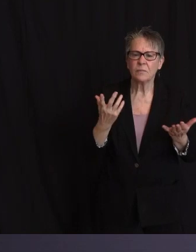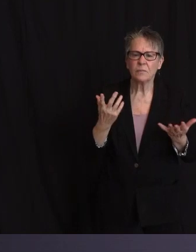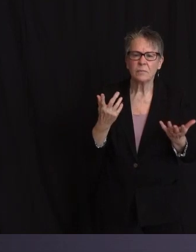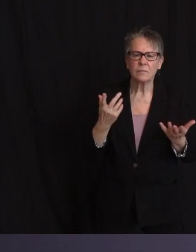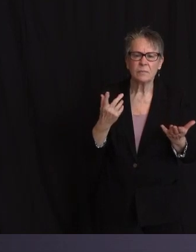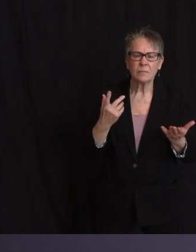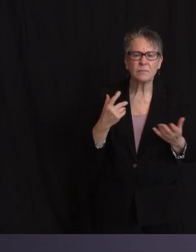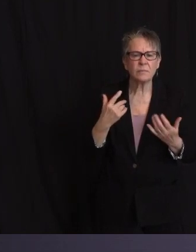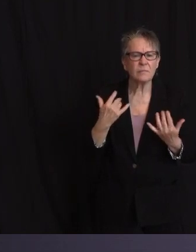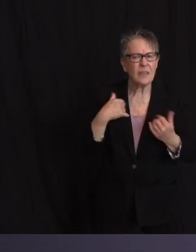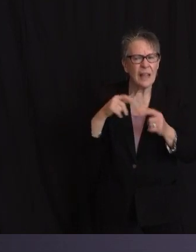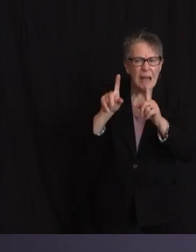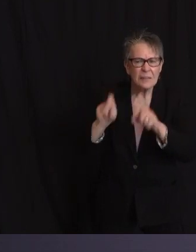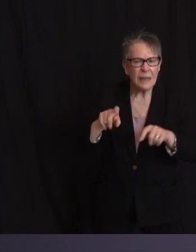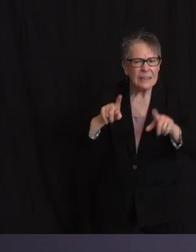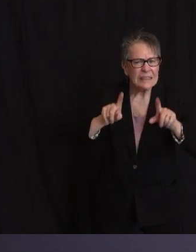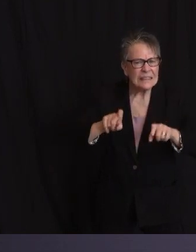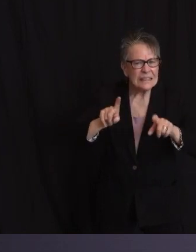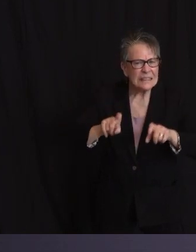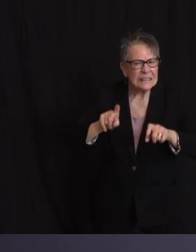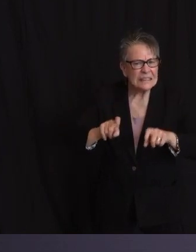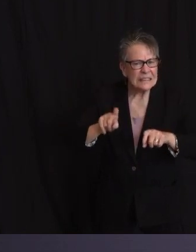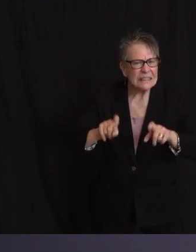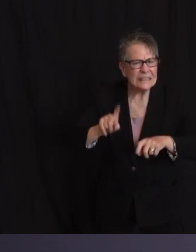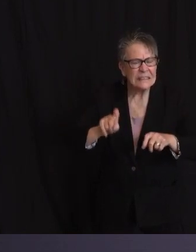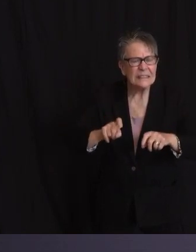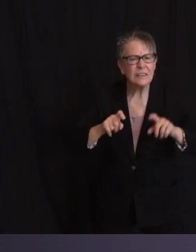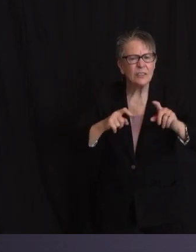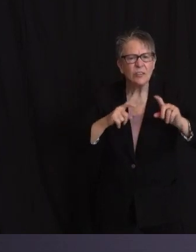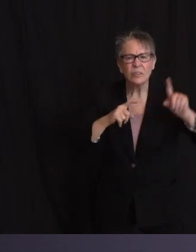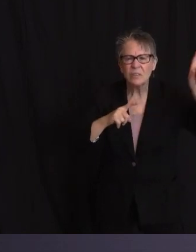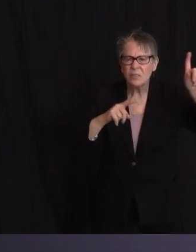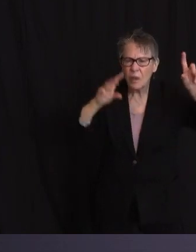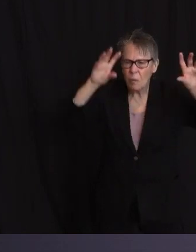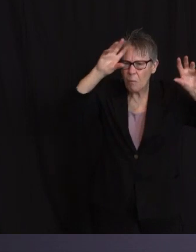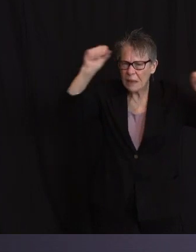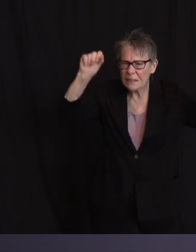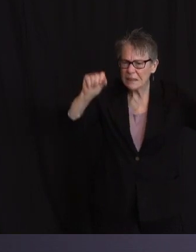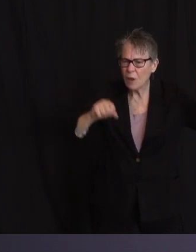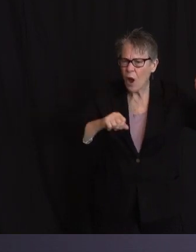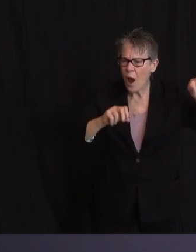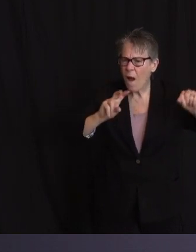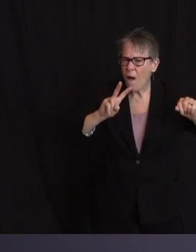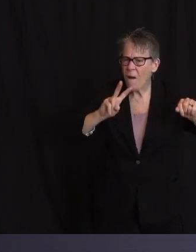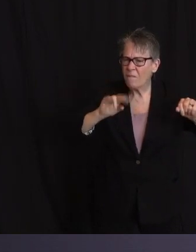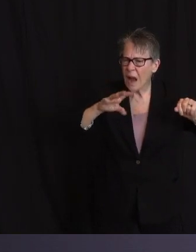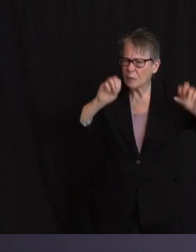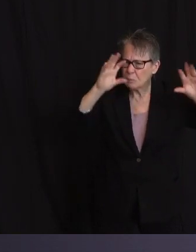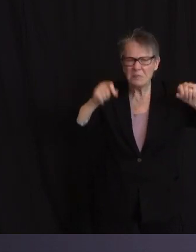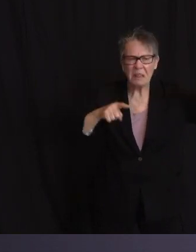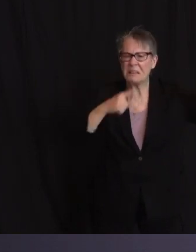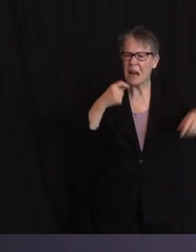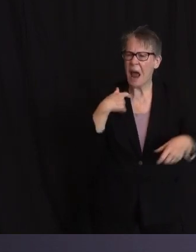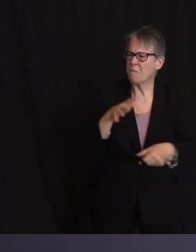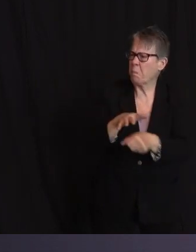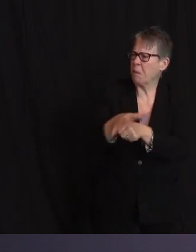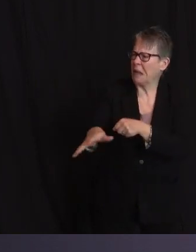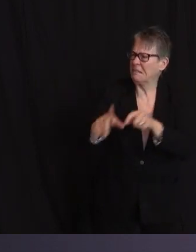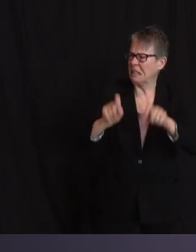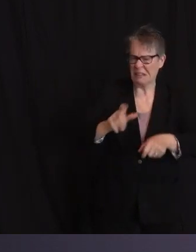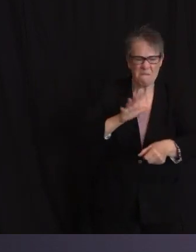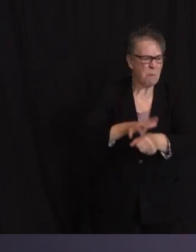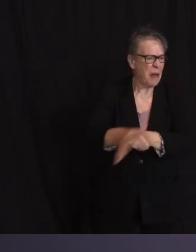you've mentioned, remarks about states having enough testing and there's plenty to go around. Also, the spread of the infection in Washington nursing